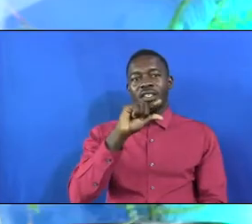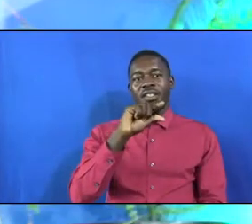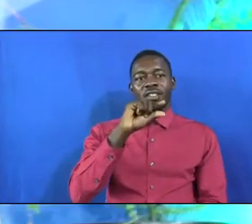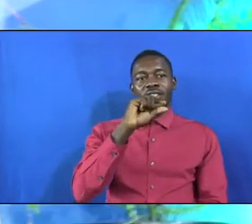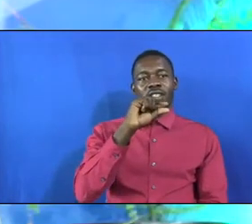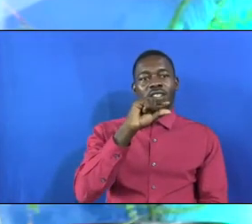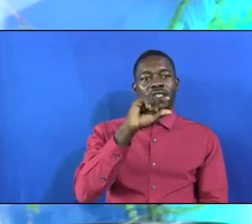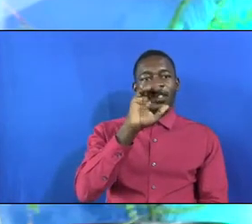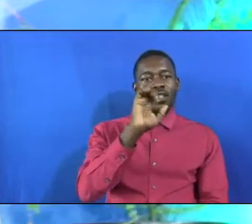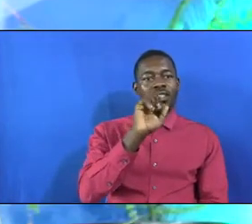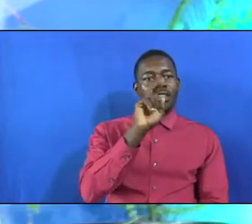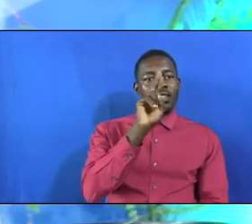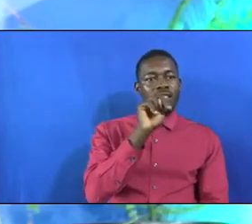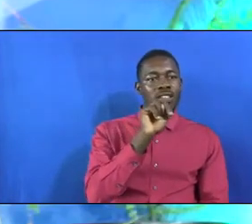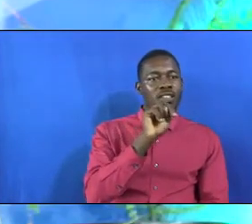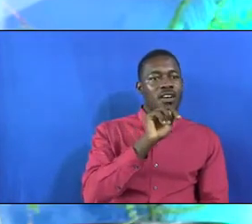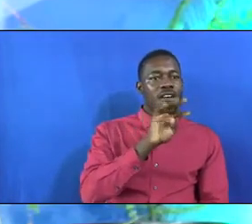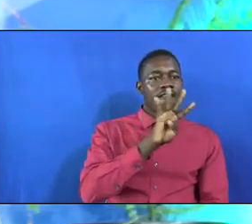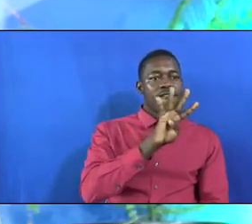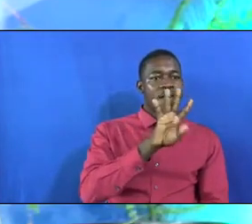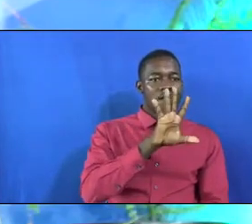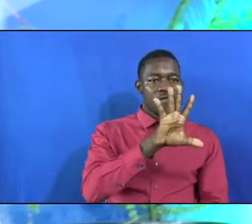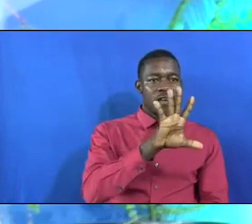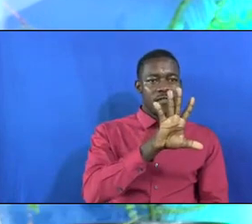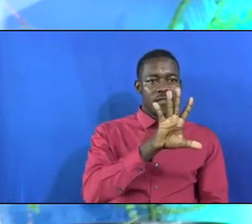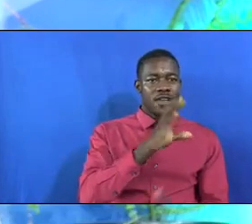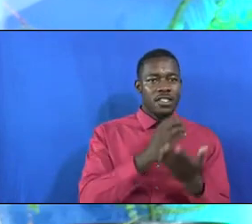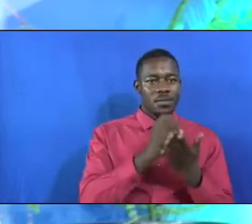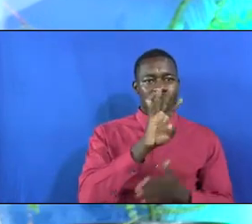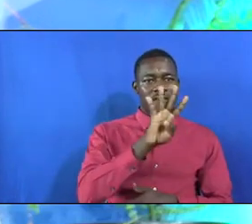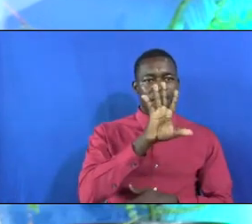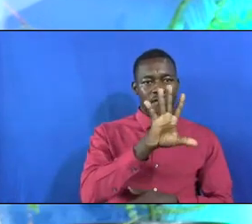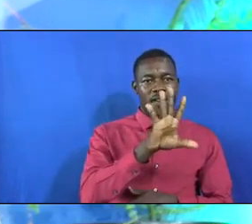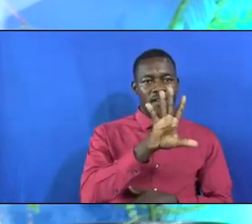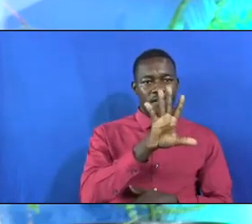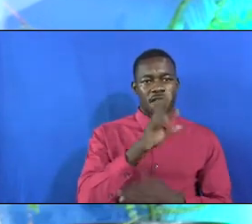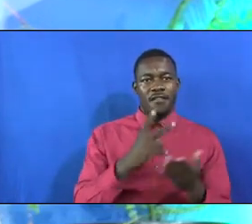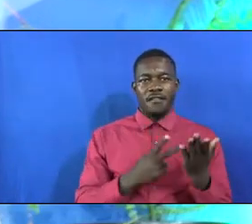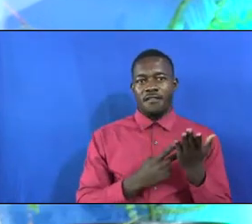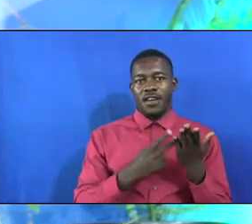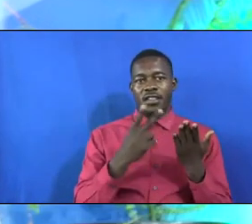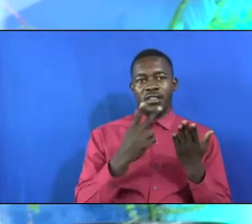45. In Genesis chapter 45, you will find